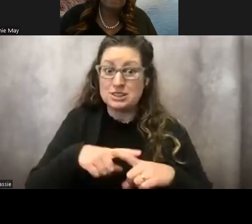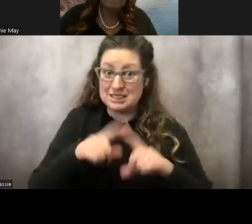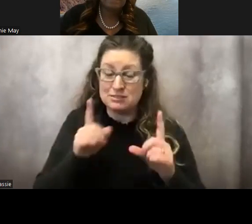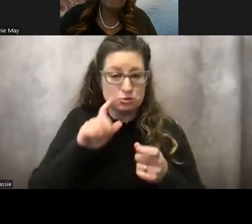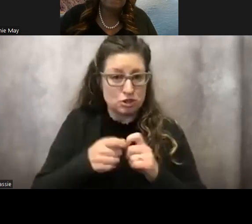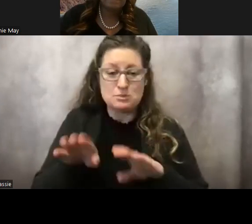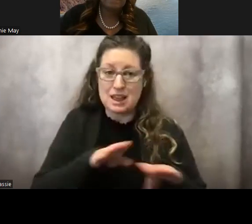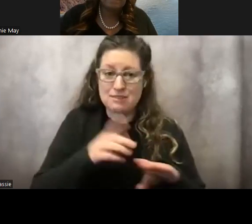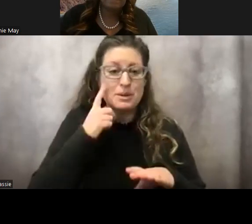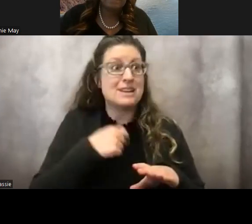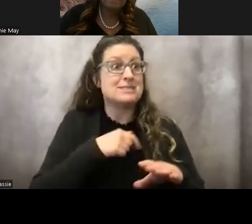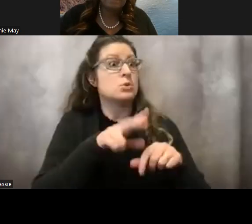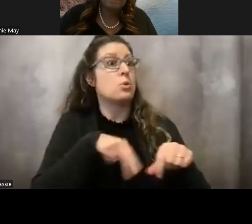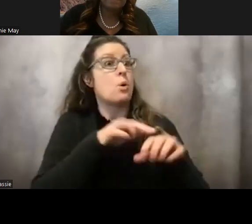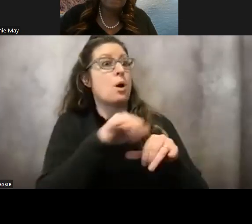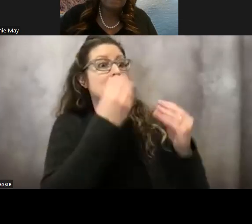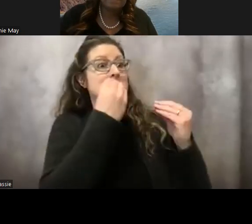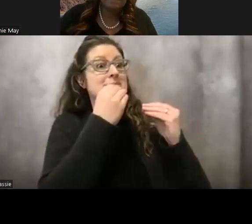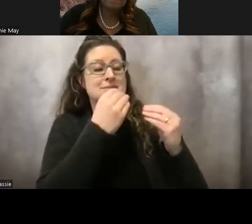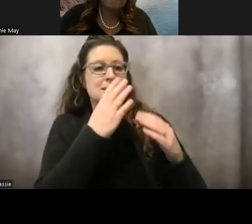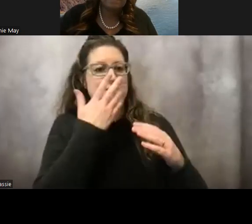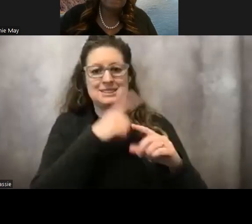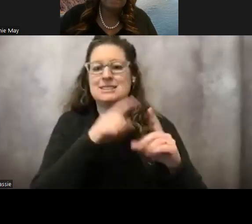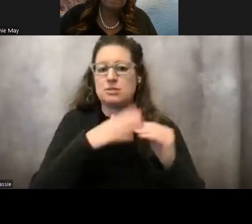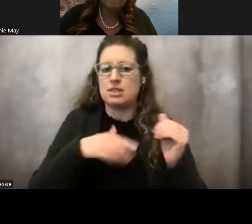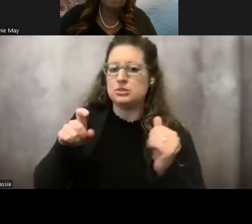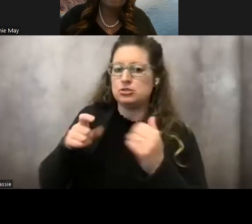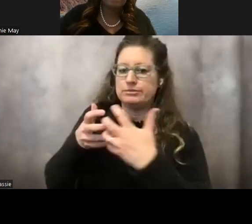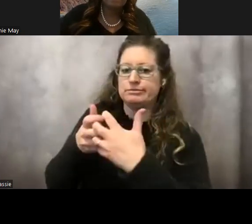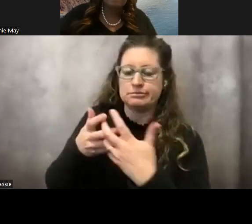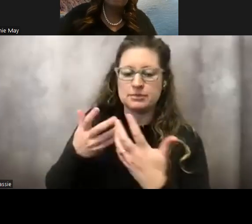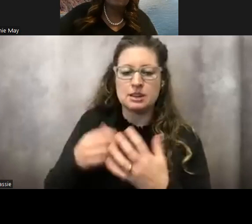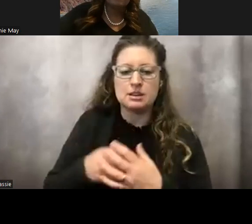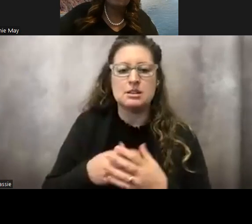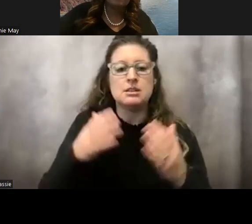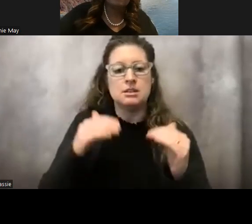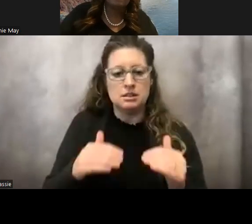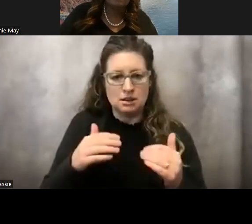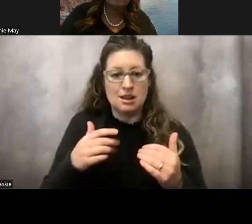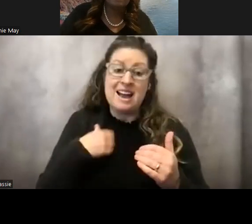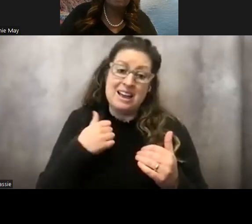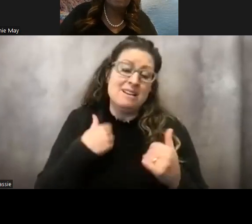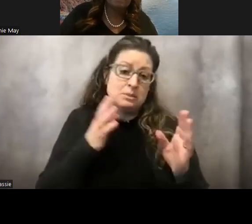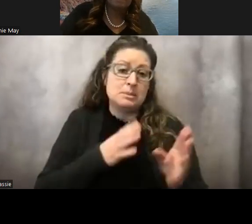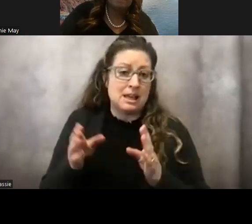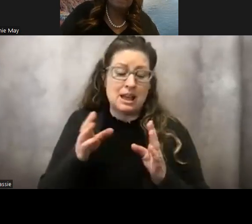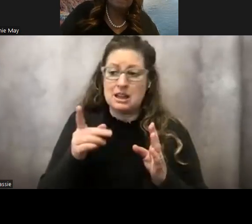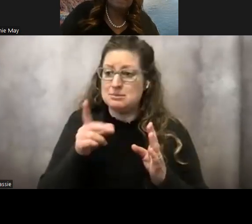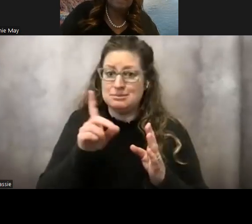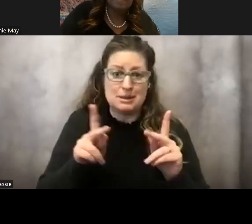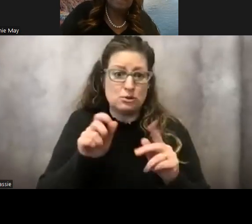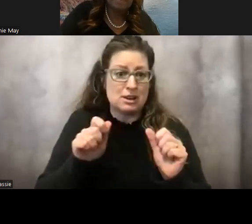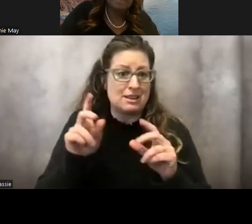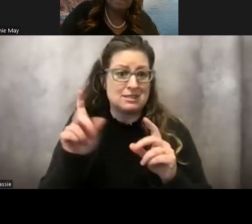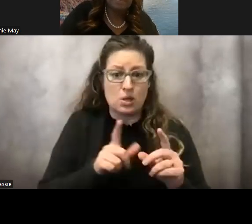The second thing I want to offer is a resource I'm happy to share. I do have a plan that people can download for free and use. And I say that